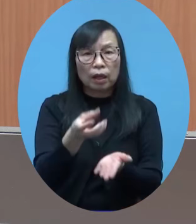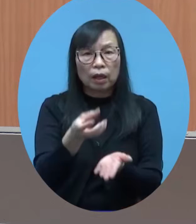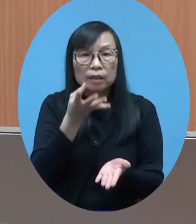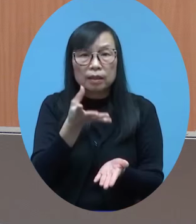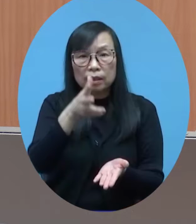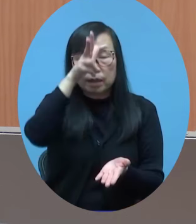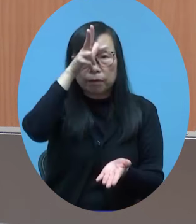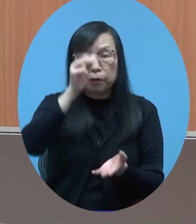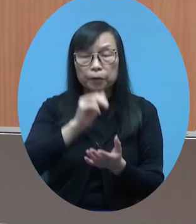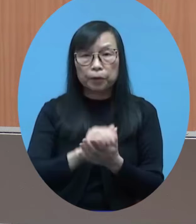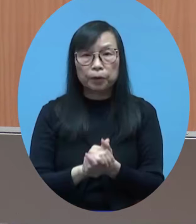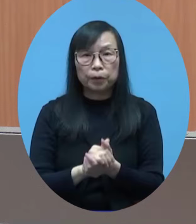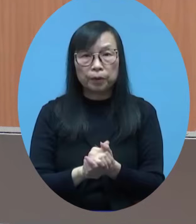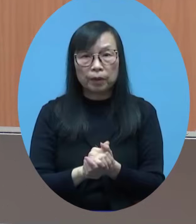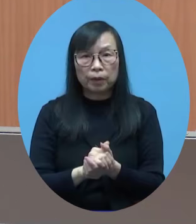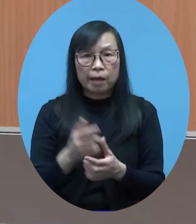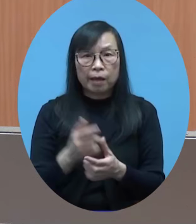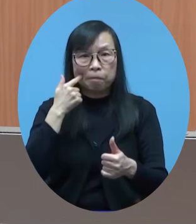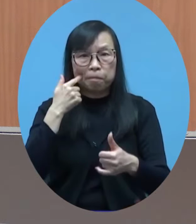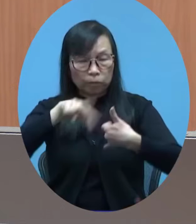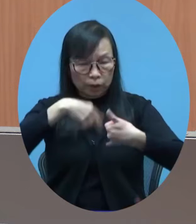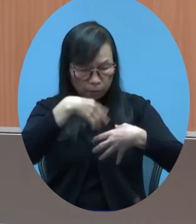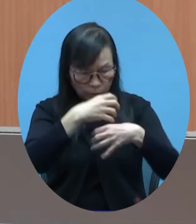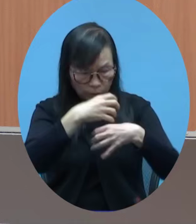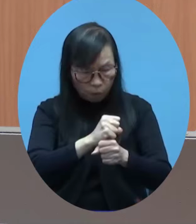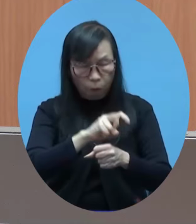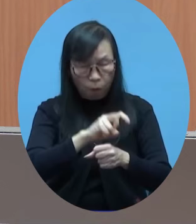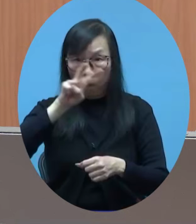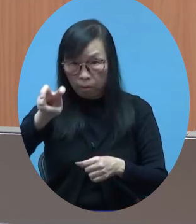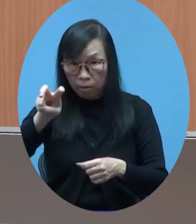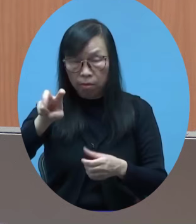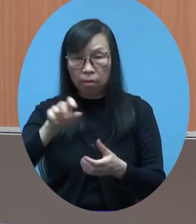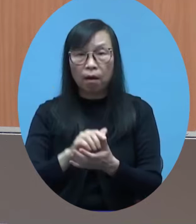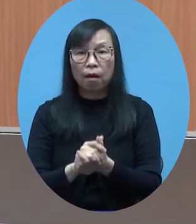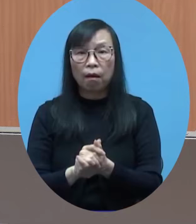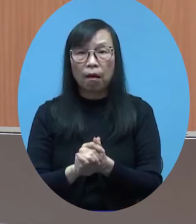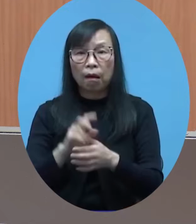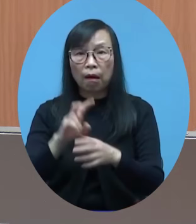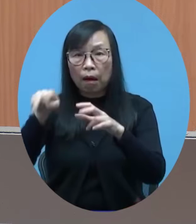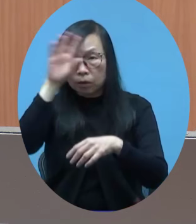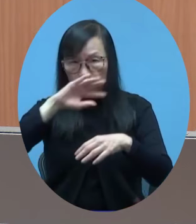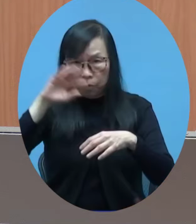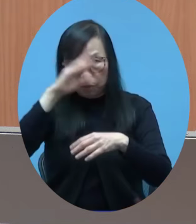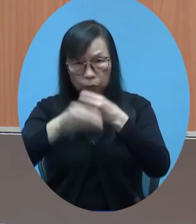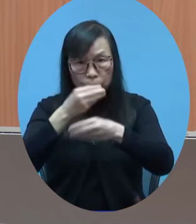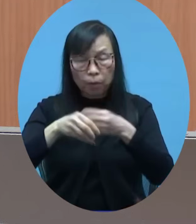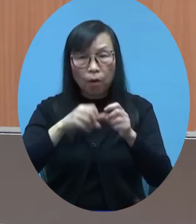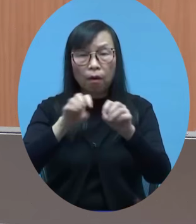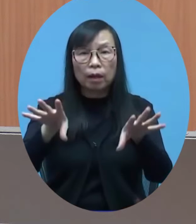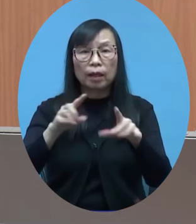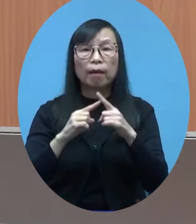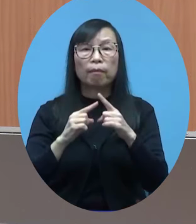compulsory testing and to exclude whether there's any cases, silent cases in the building.